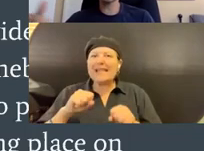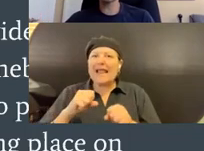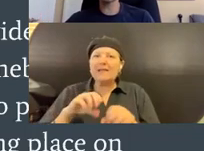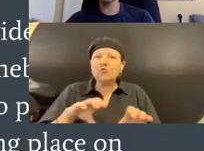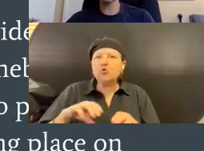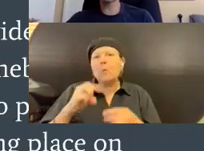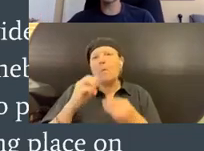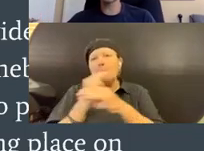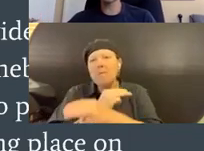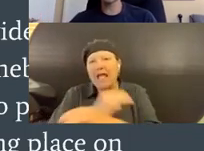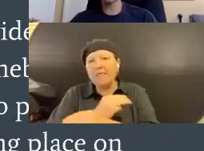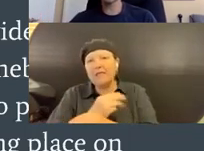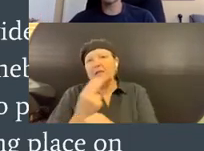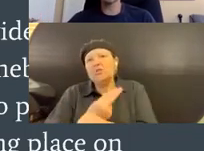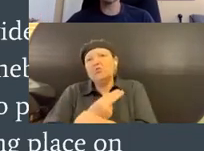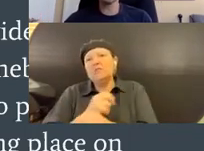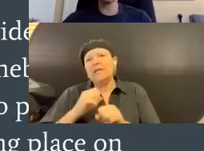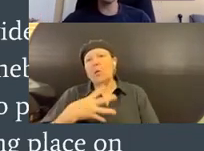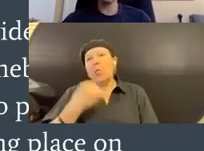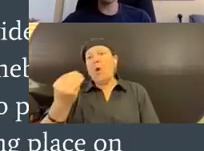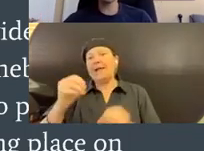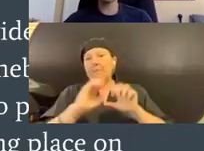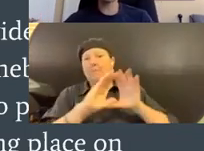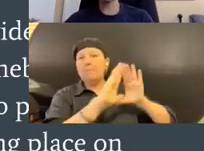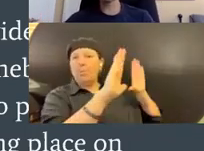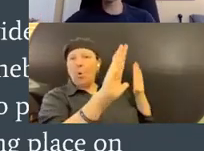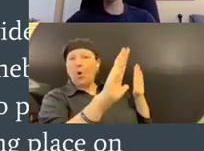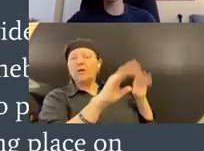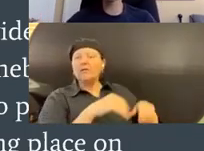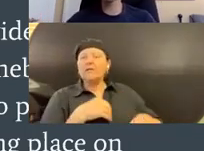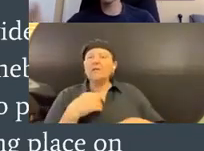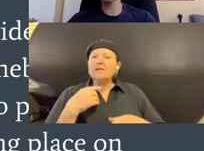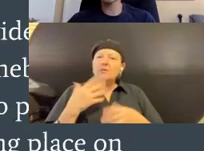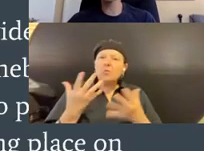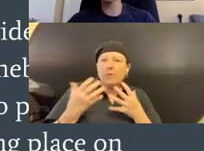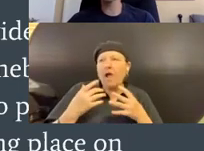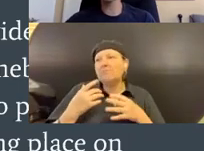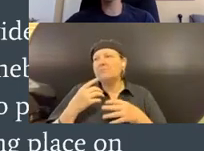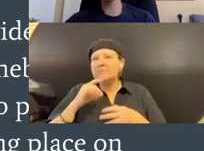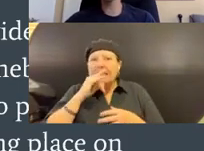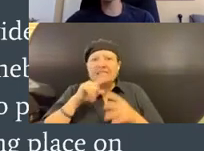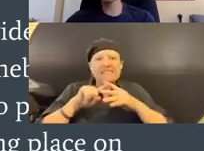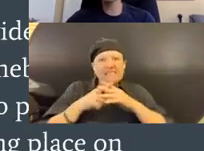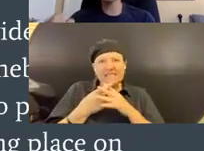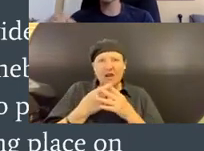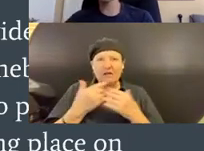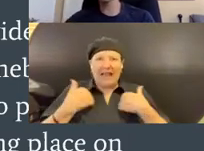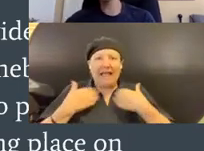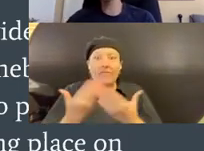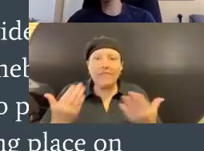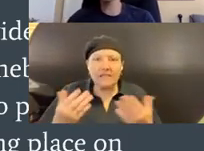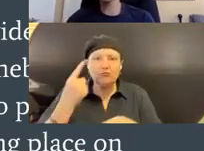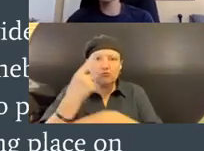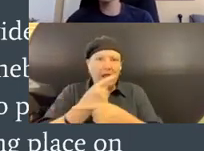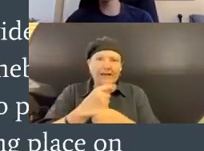the year to start the year off with some materials so that they're not scoundering around their house trying to find things to color